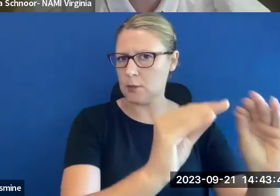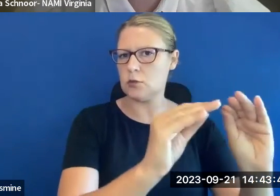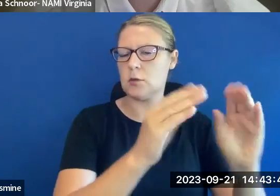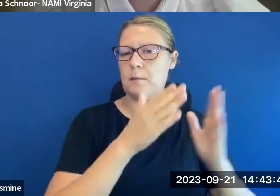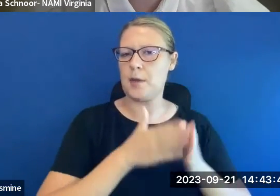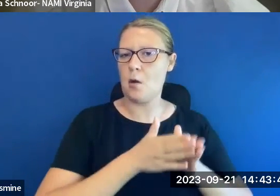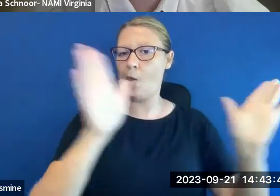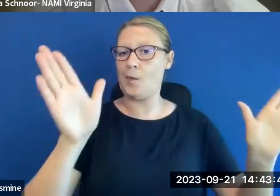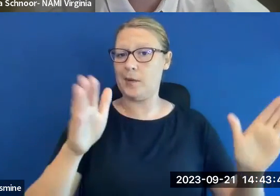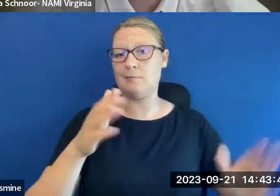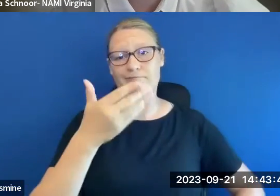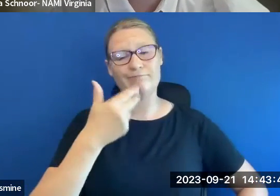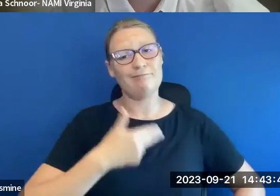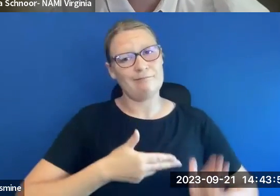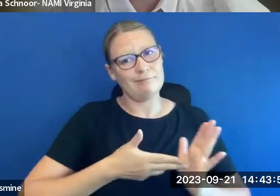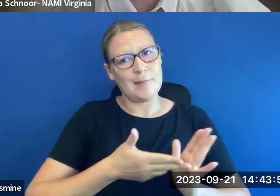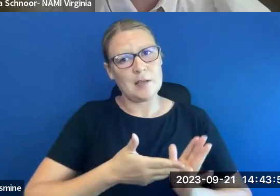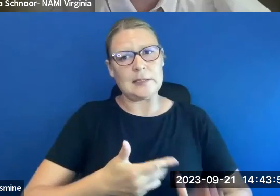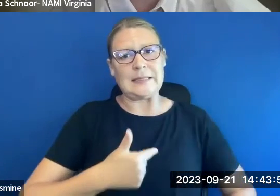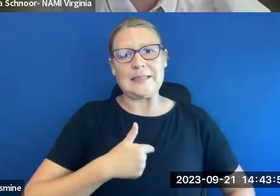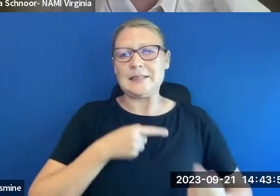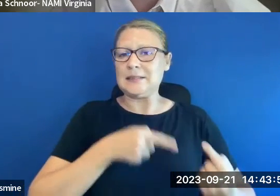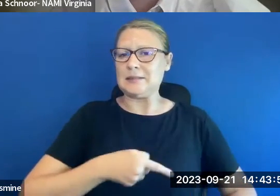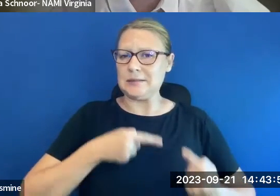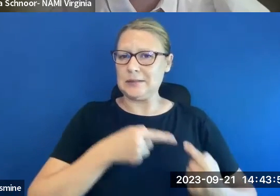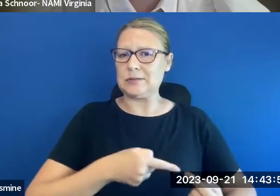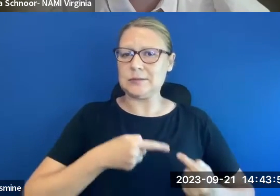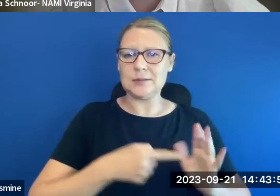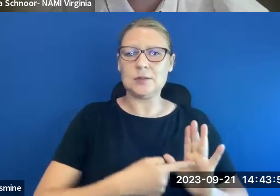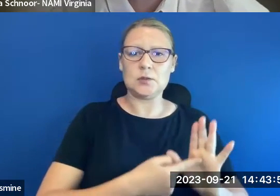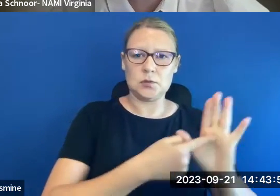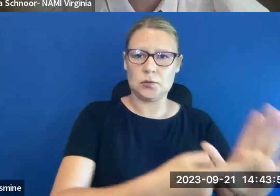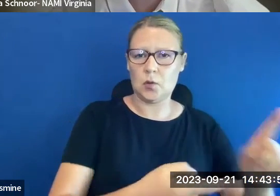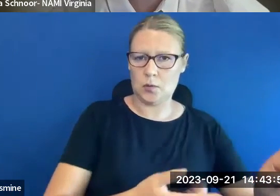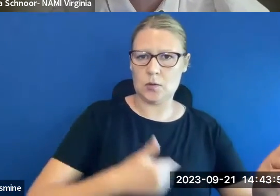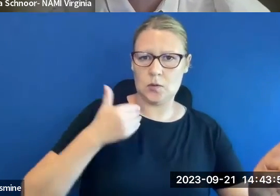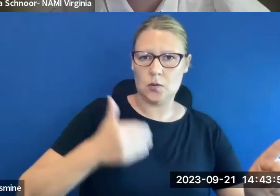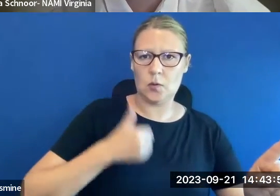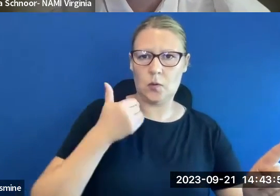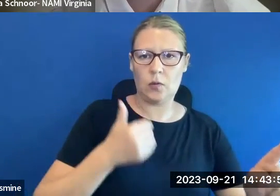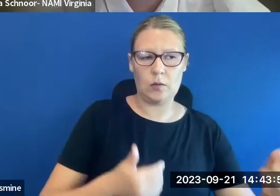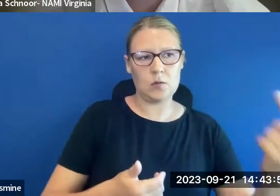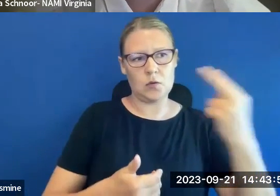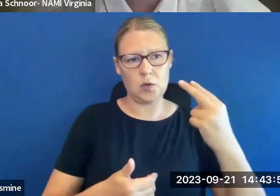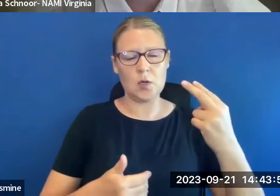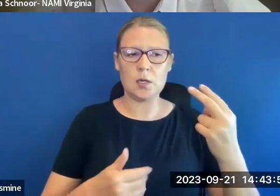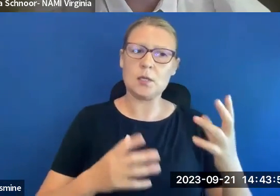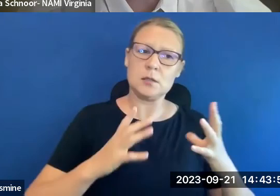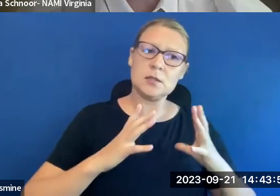you can show the youth in your life that those things are okay and that getting support is